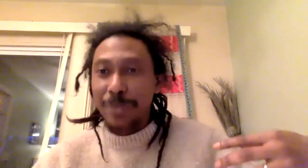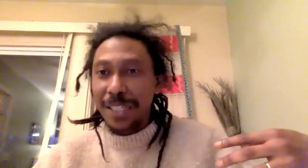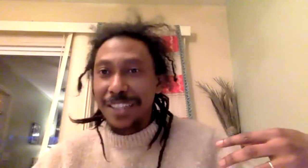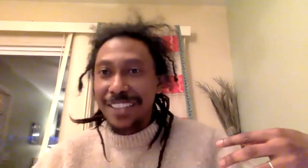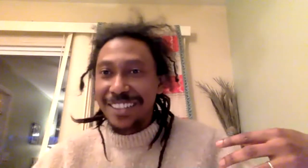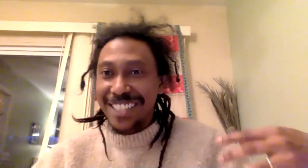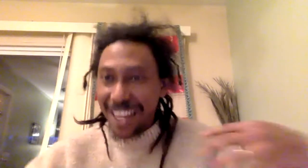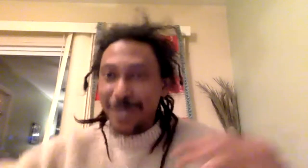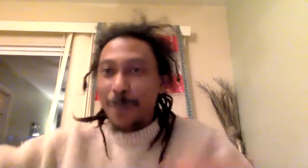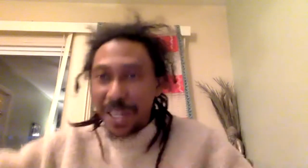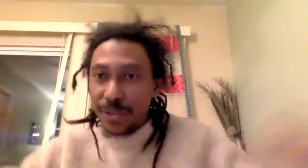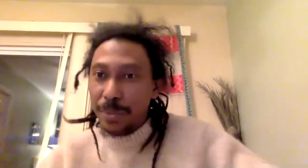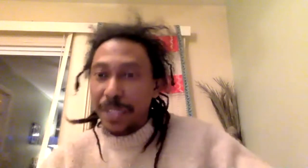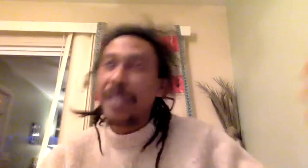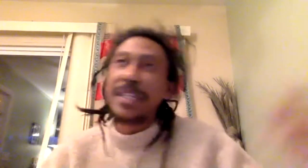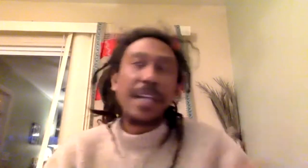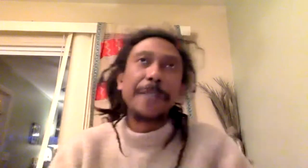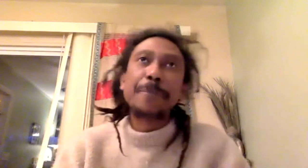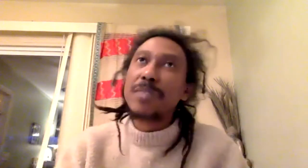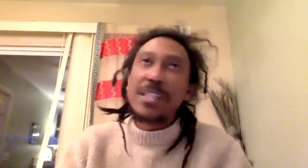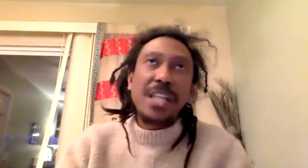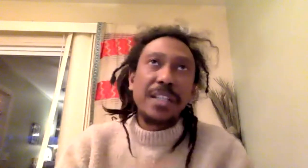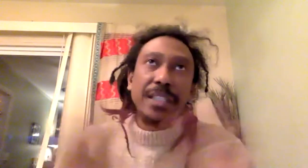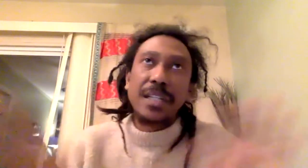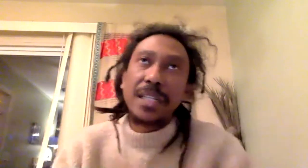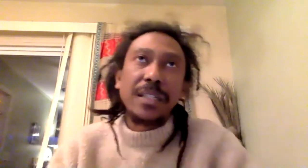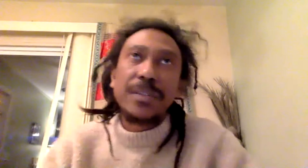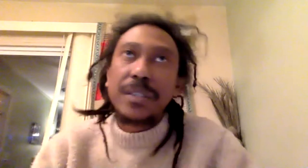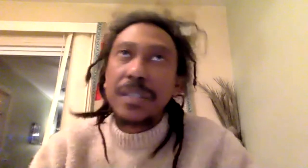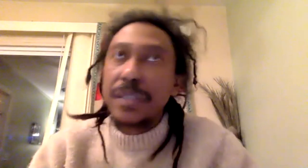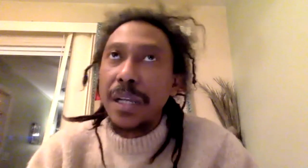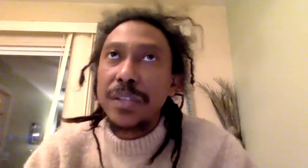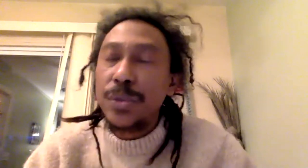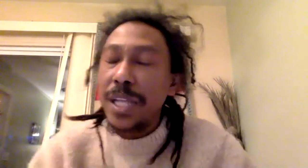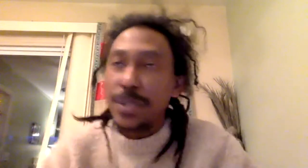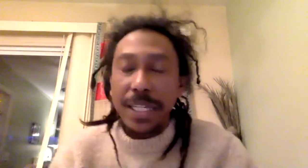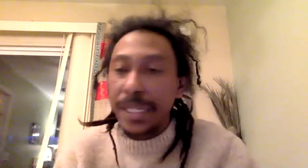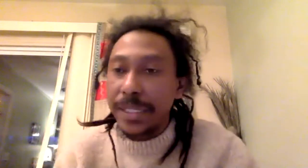to me, start back to me. And then starting like